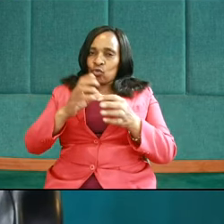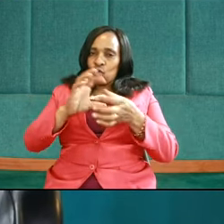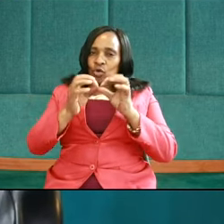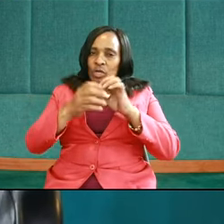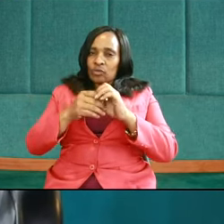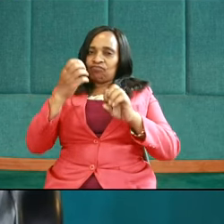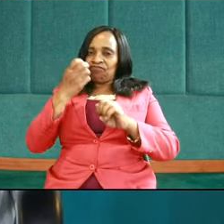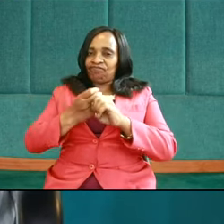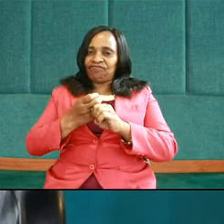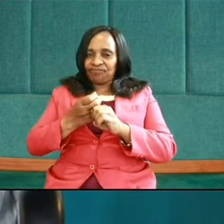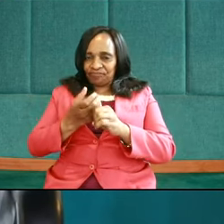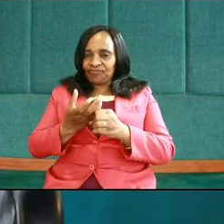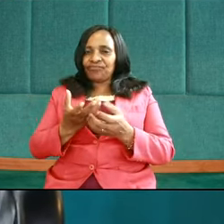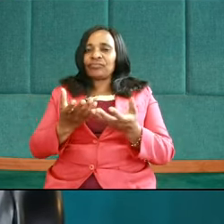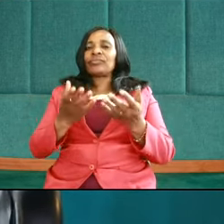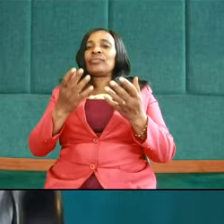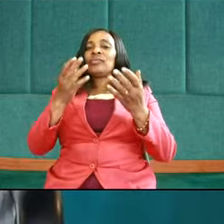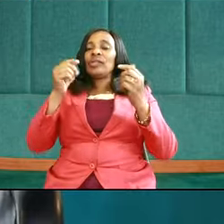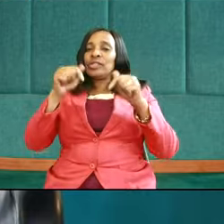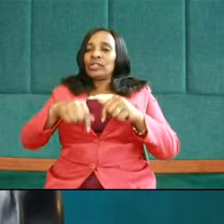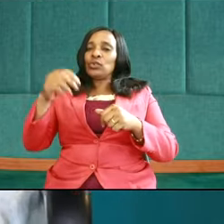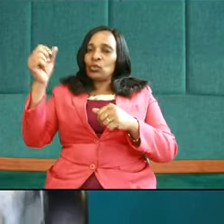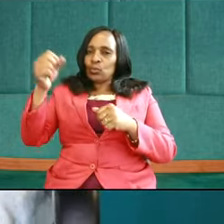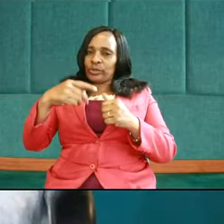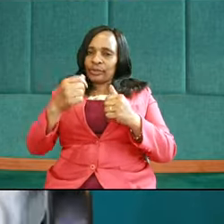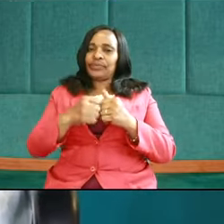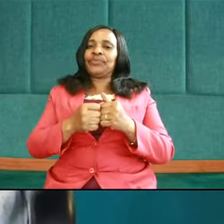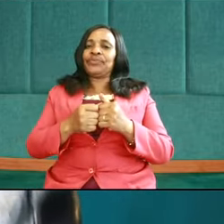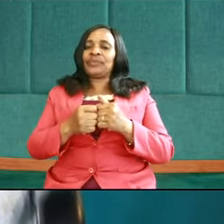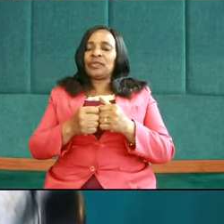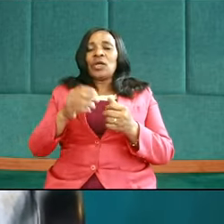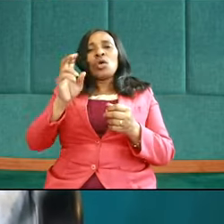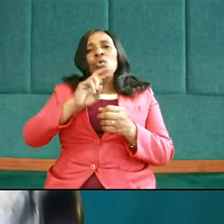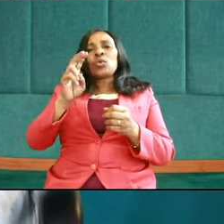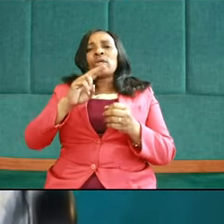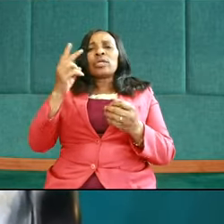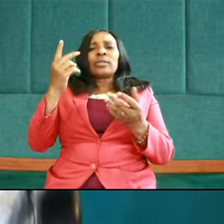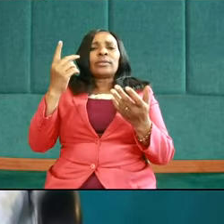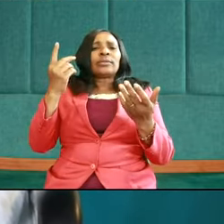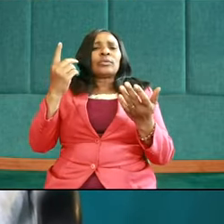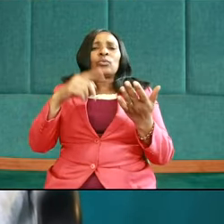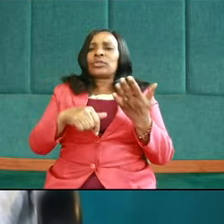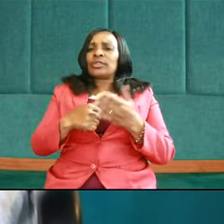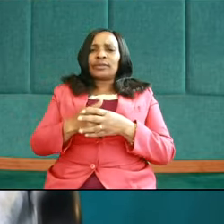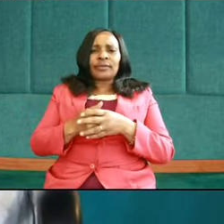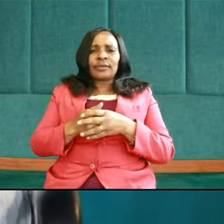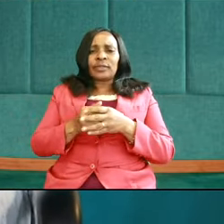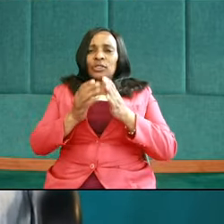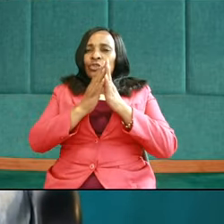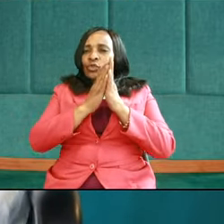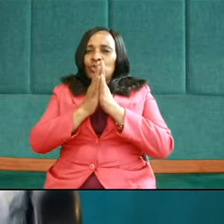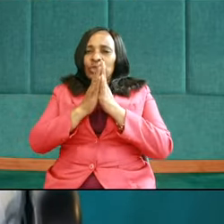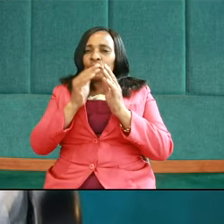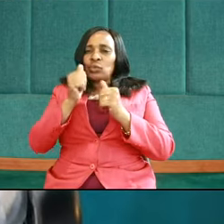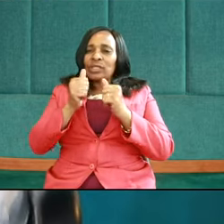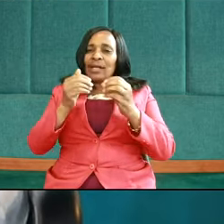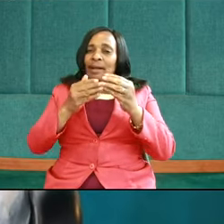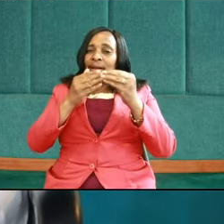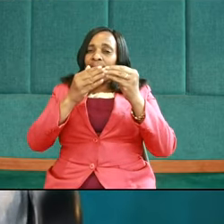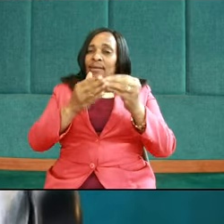lesson. This quarter, we've been looking at the stories that led